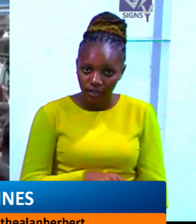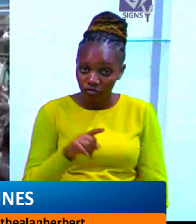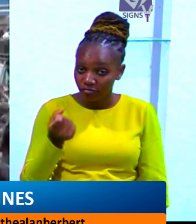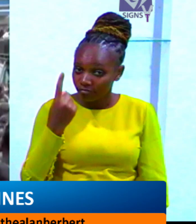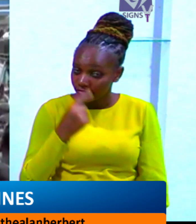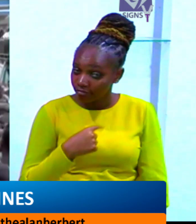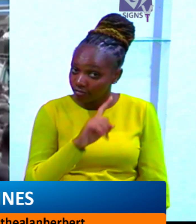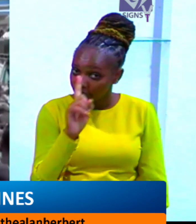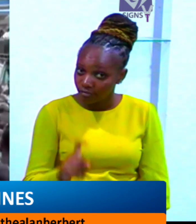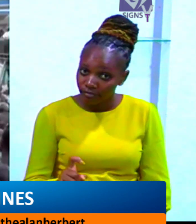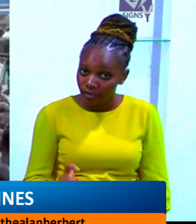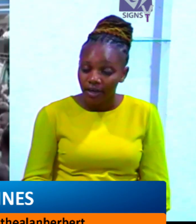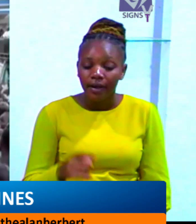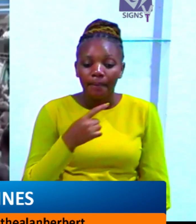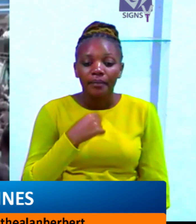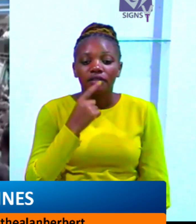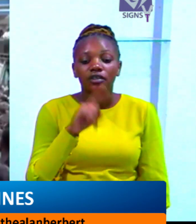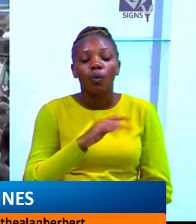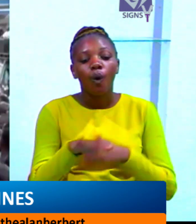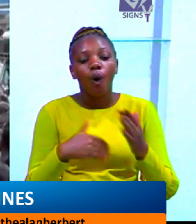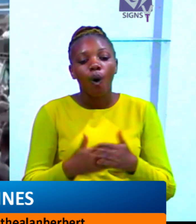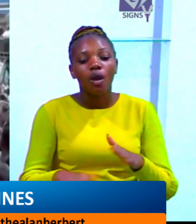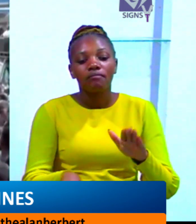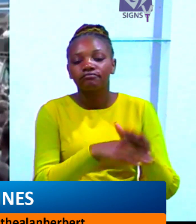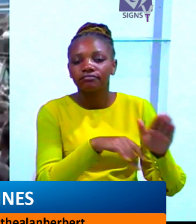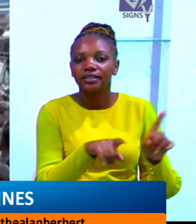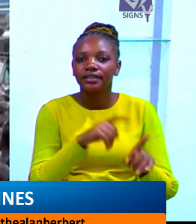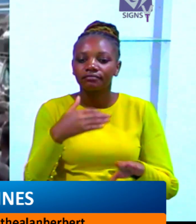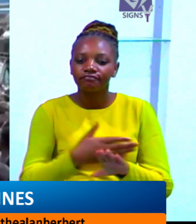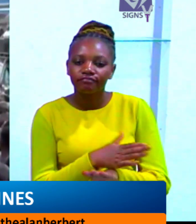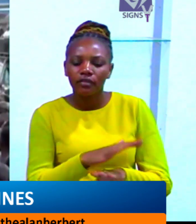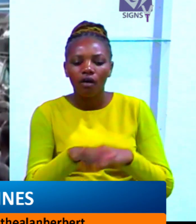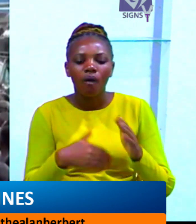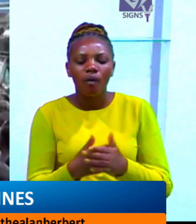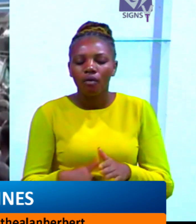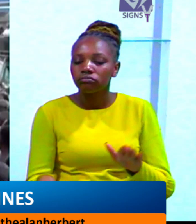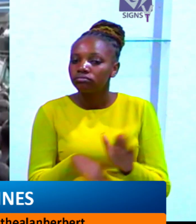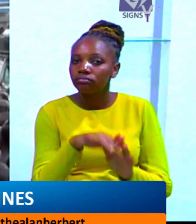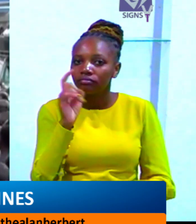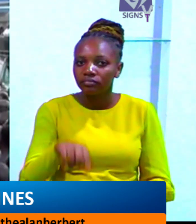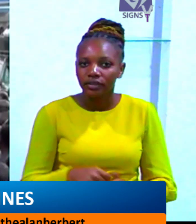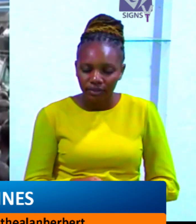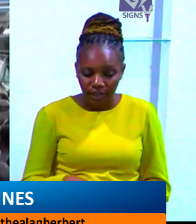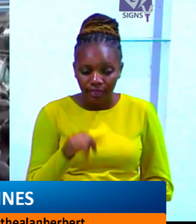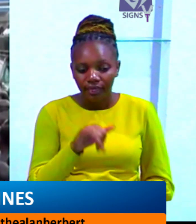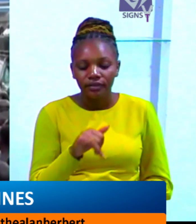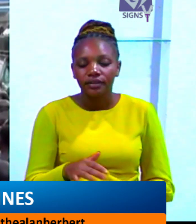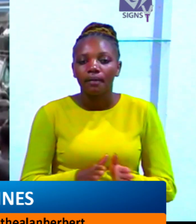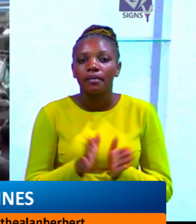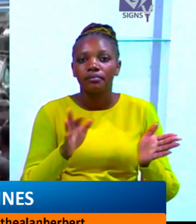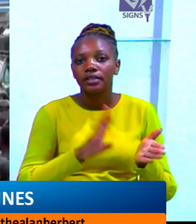mnanielewa? Nimewaambia hawa watu wote hapo watoke. Hiyo kampuni ni kampuni ya wananchi na tutaipangia